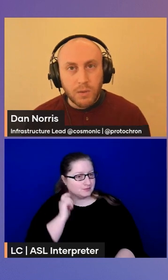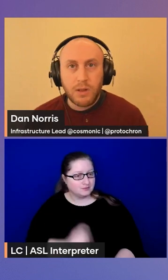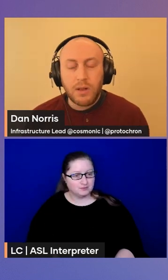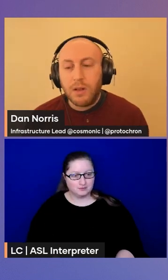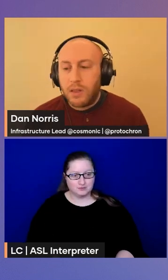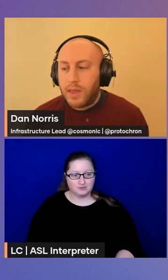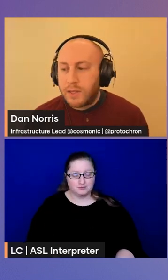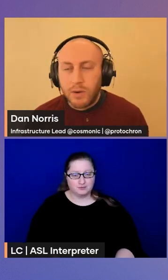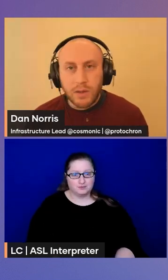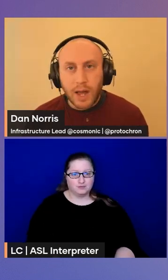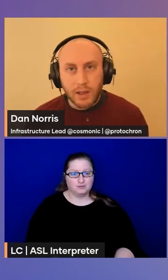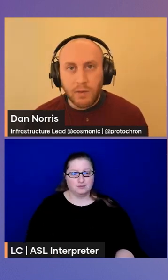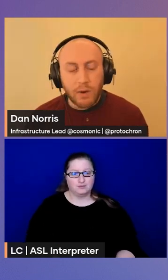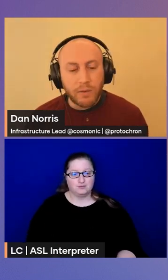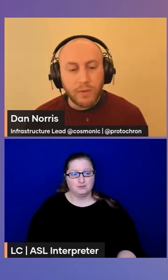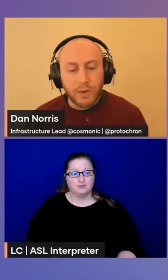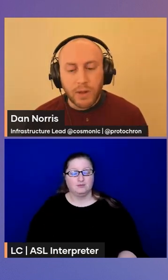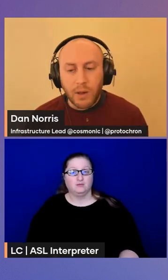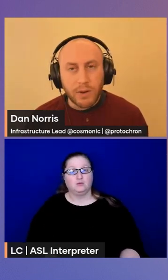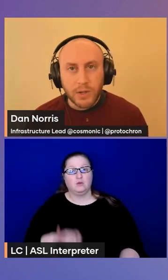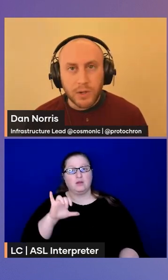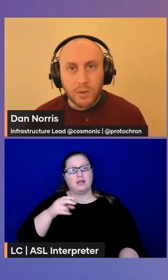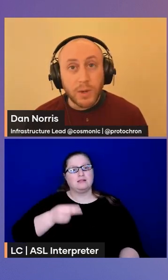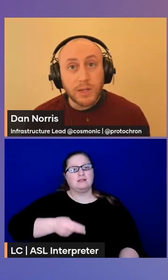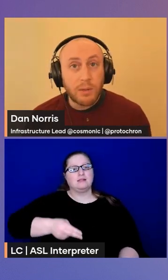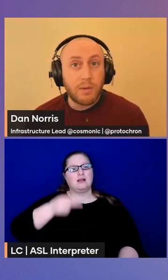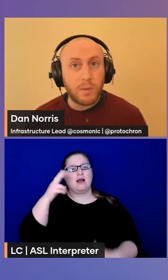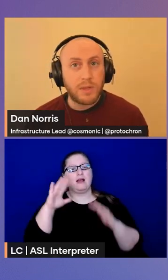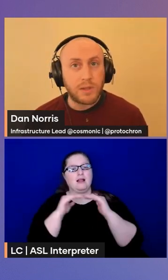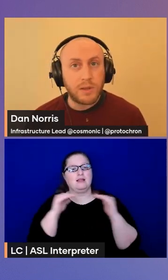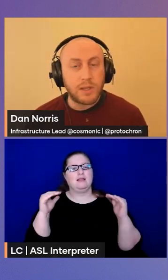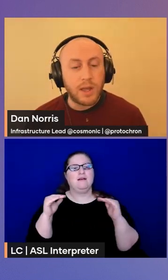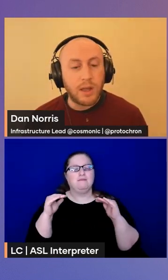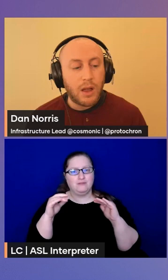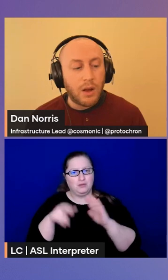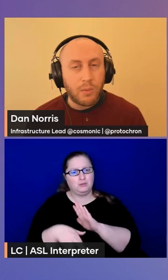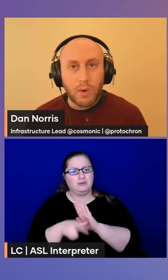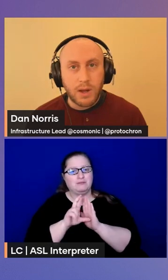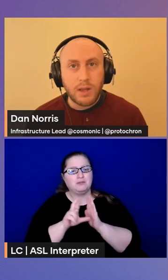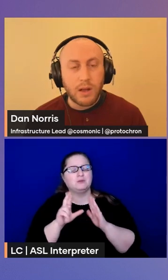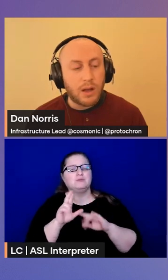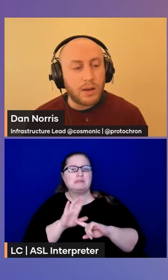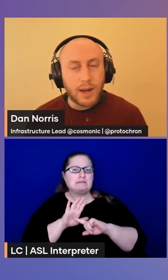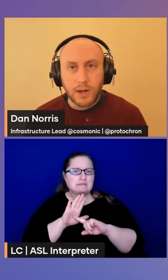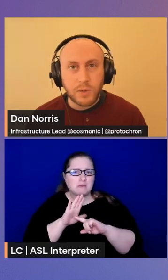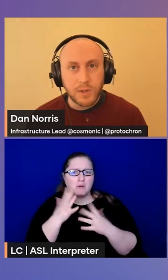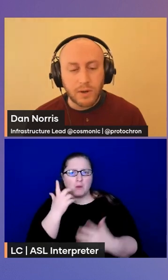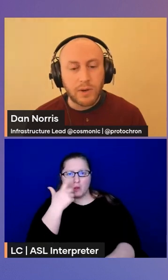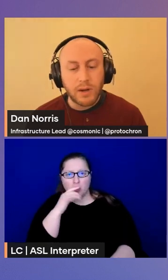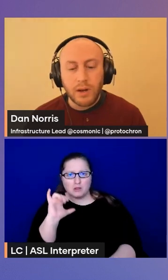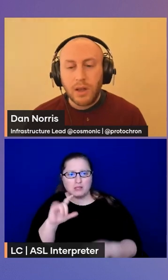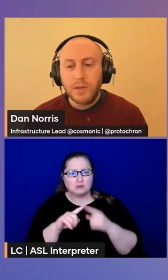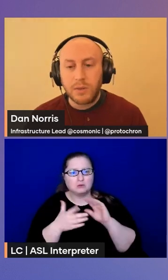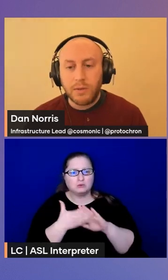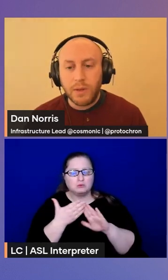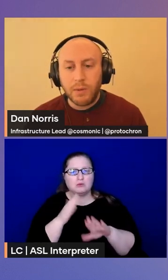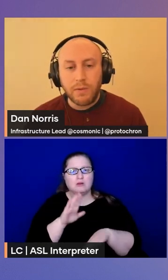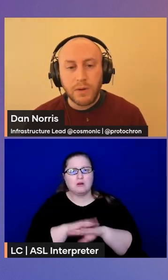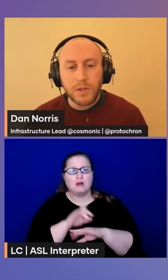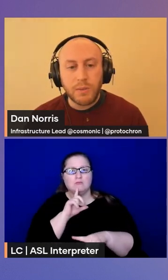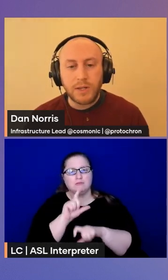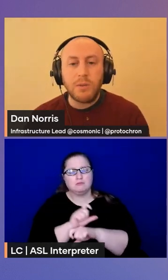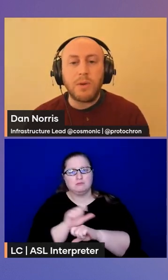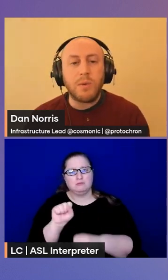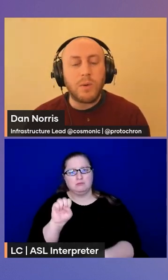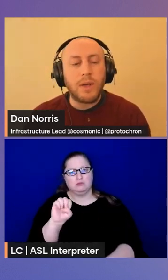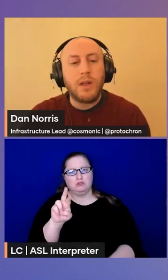So that's sort of the high-level overview. I wanted to show you a quick demo of what this looks like running on an actual server. So I'm going to flip over to